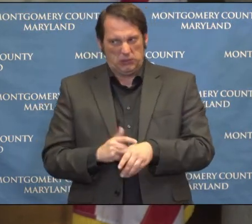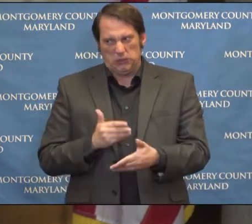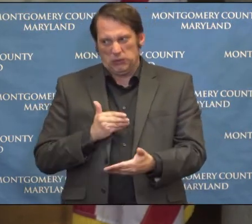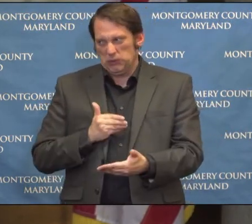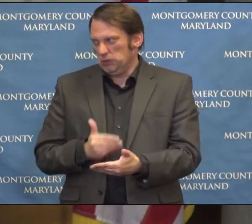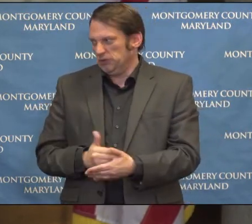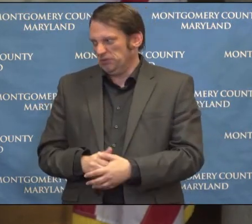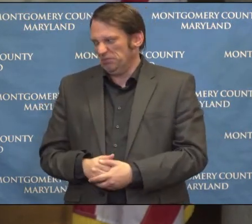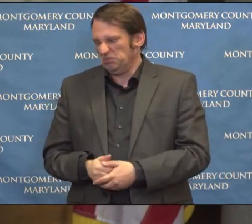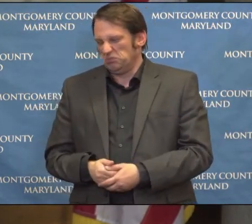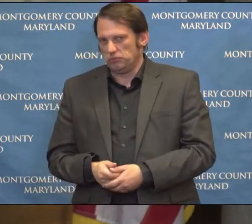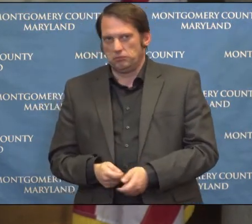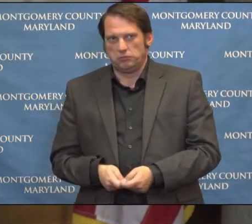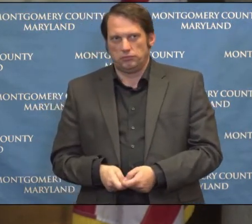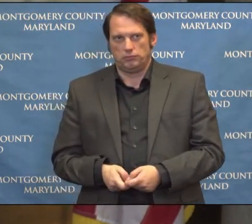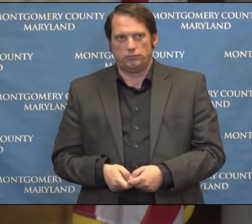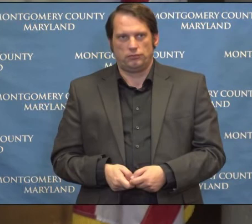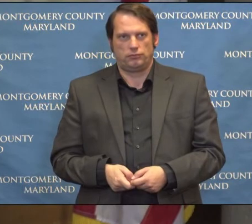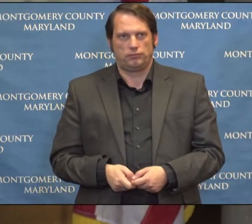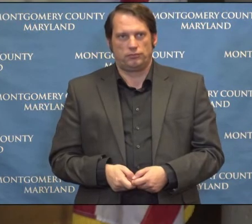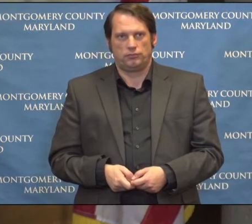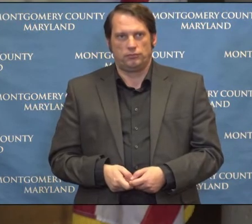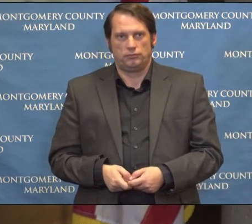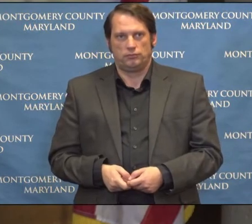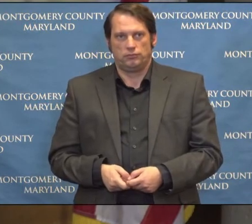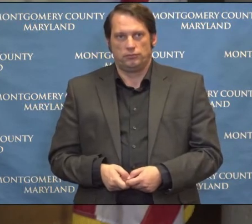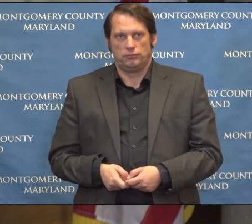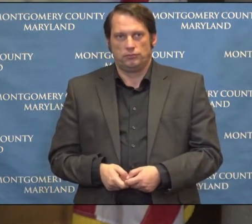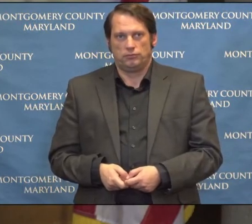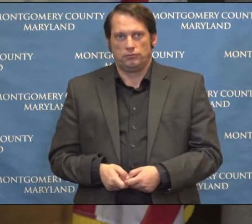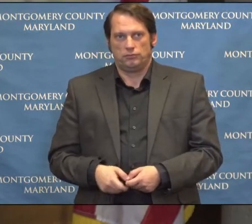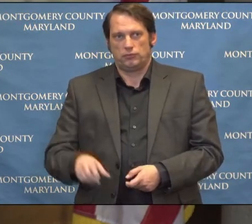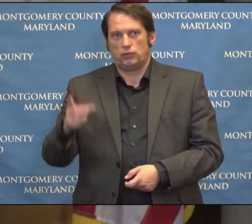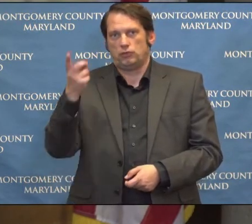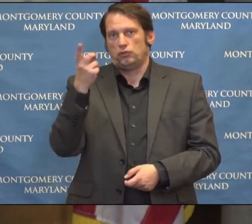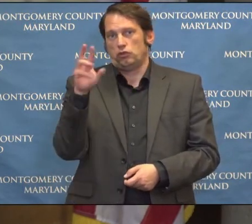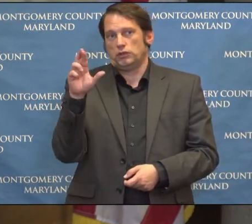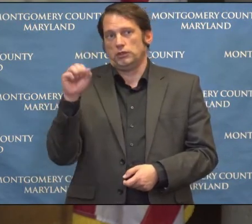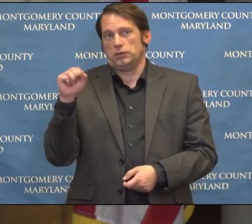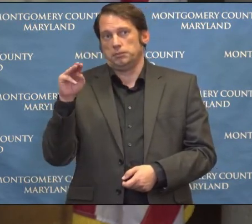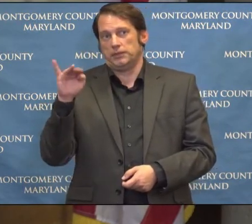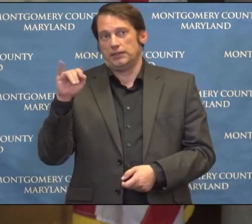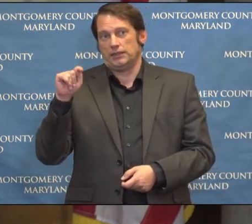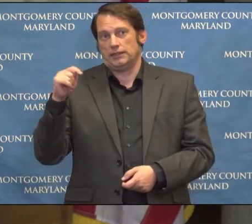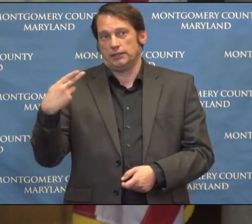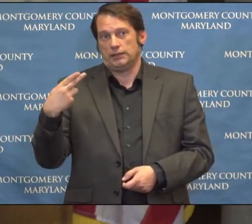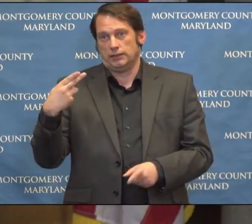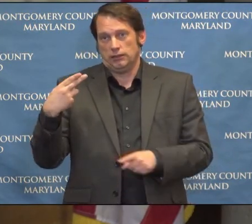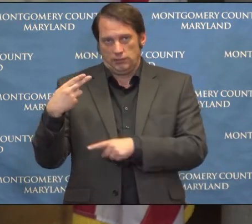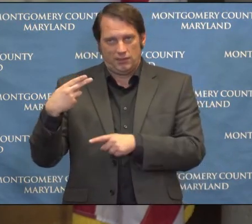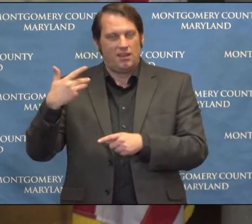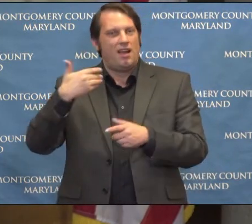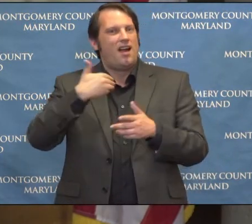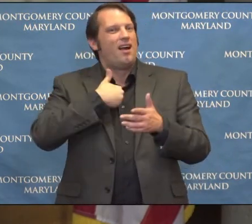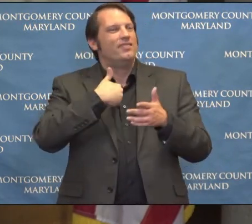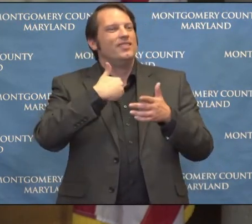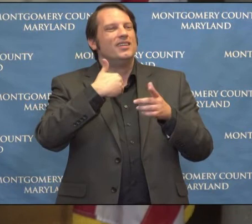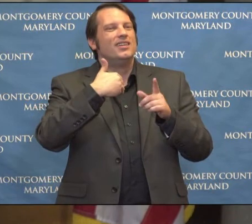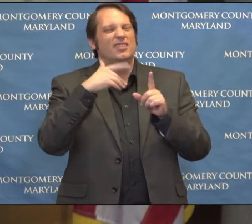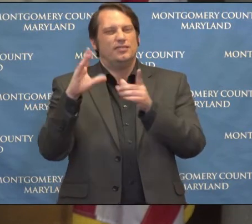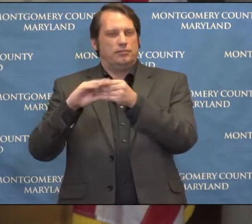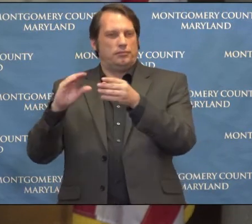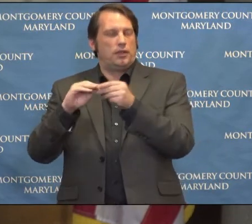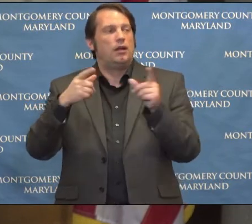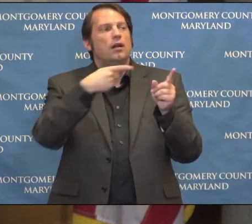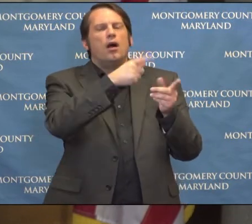I've heard that the state may be waiving some graduation requirements for seniors. Can you tell us about these changes? Absolutely. And